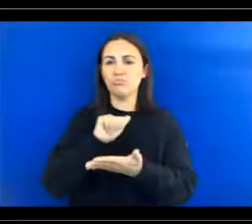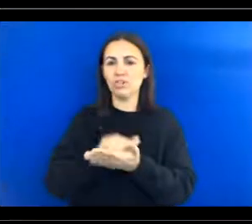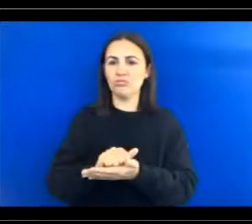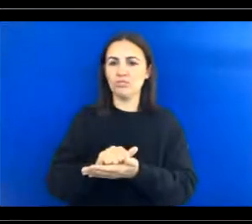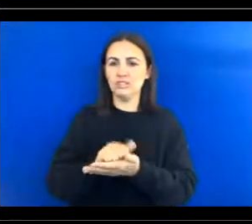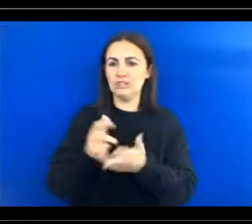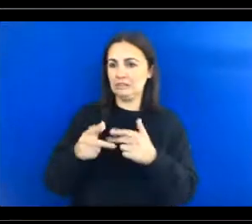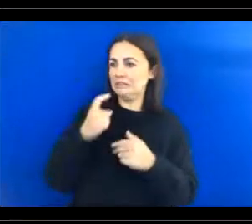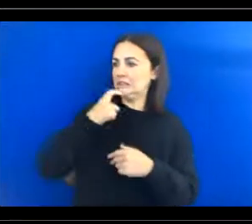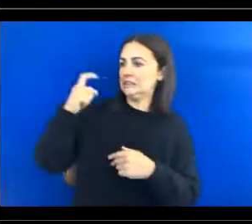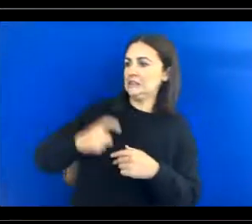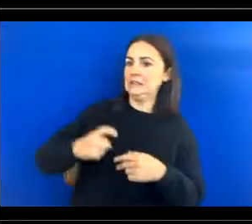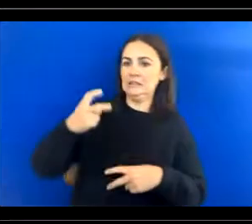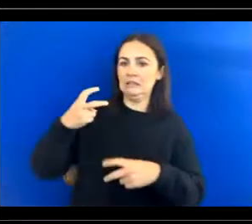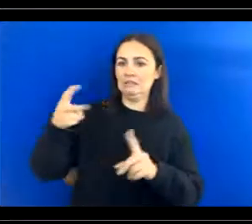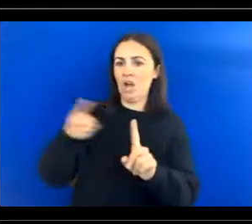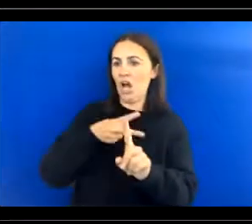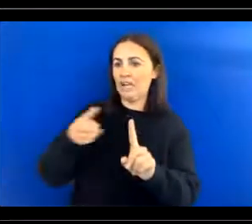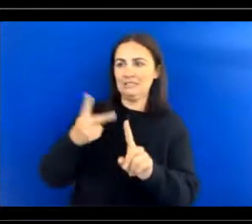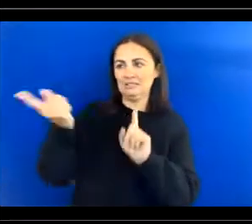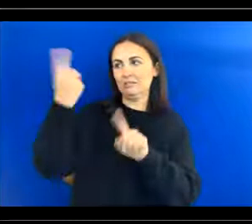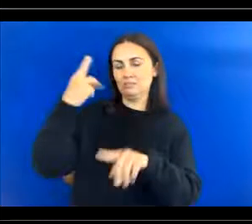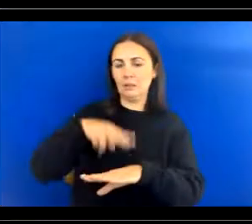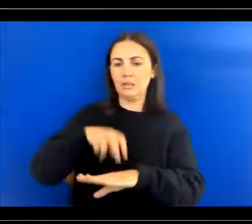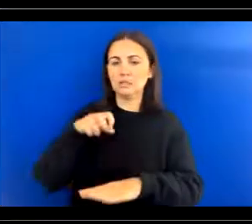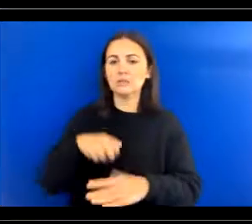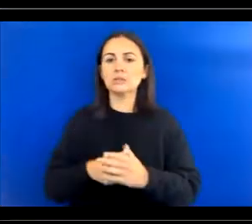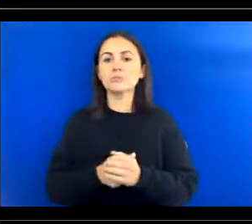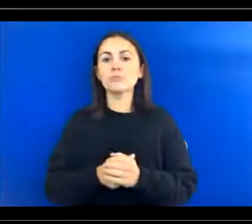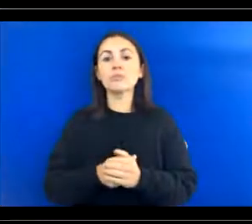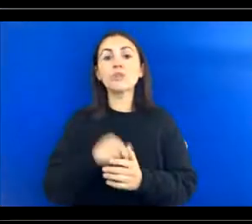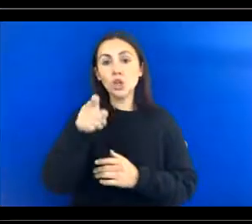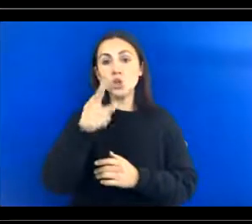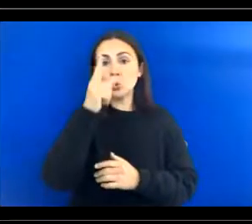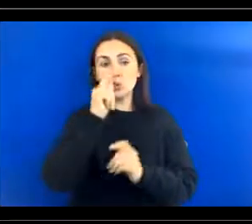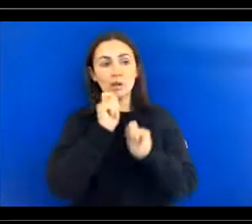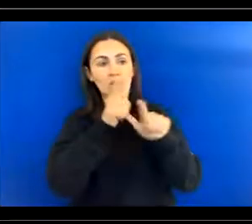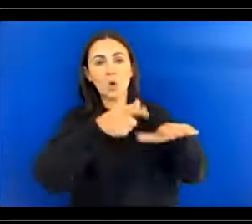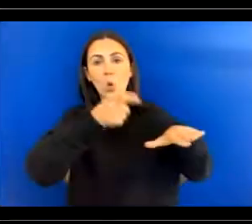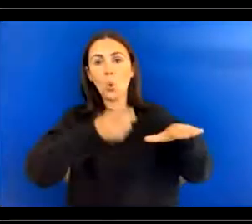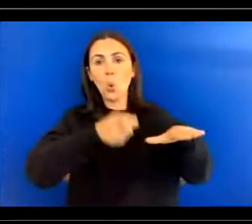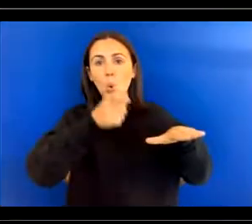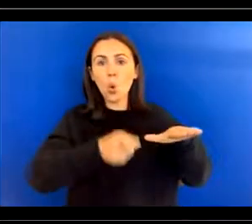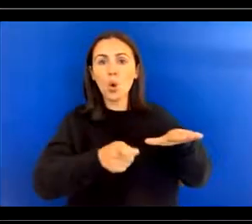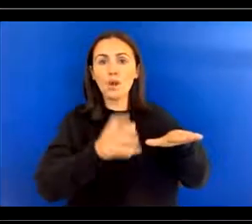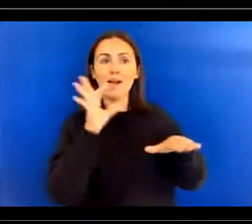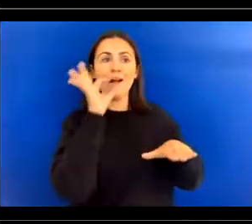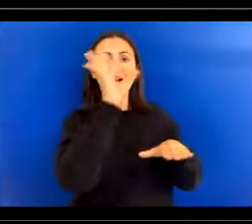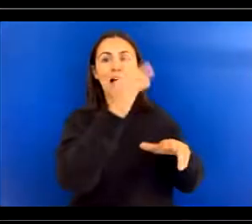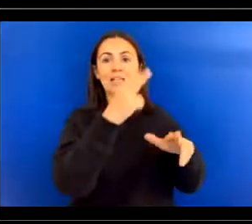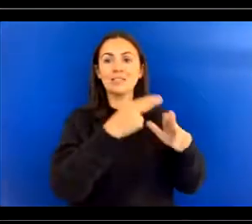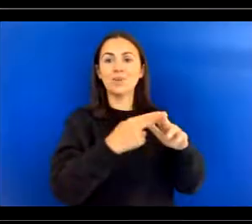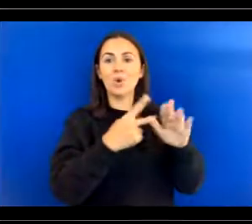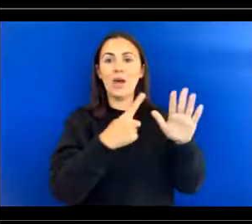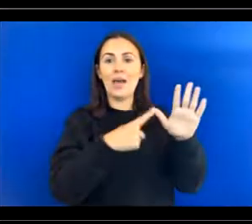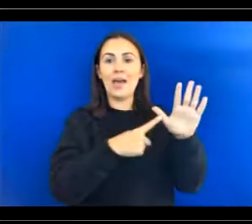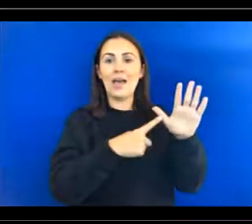situation. You could also apply to the local court for an apprehended personal violence